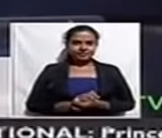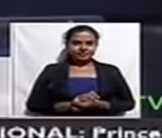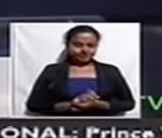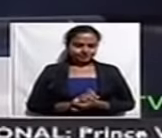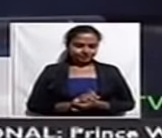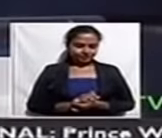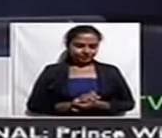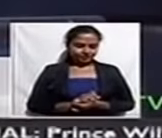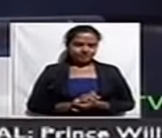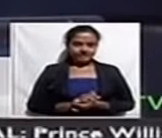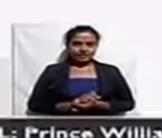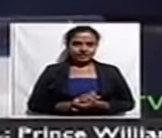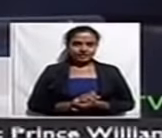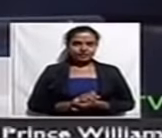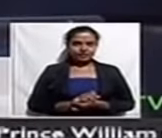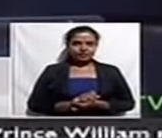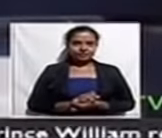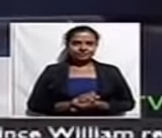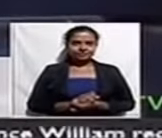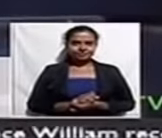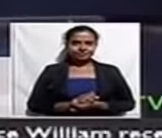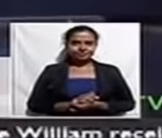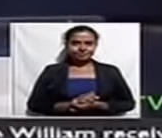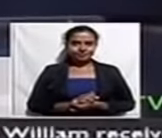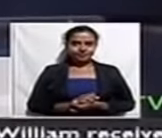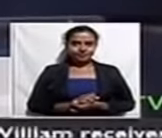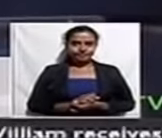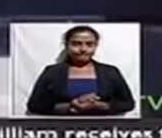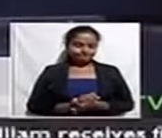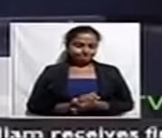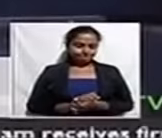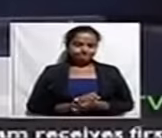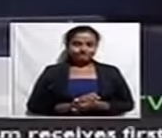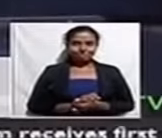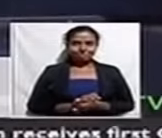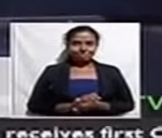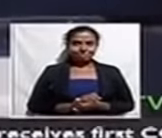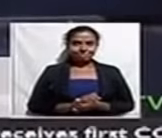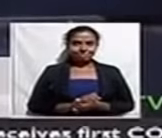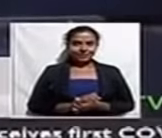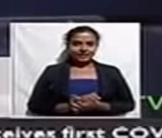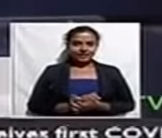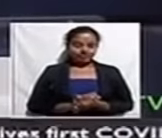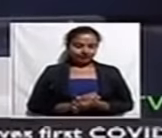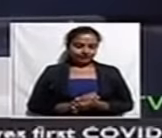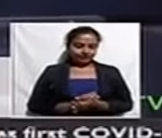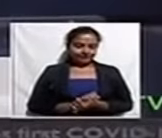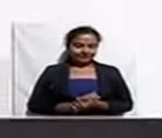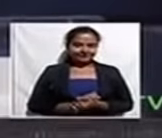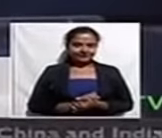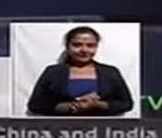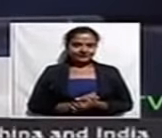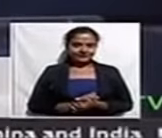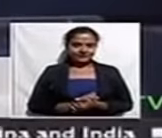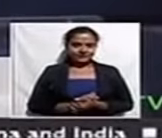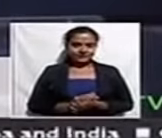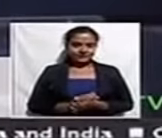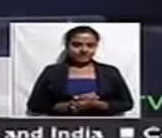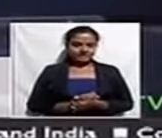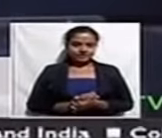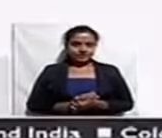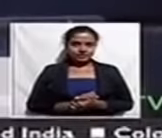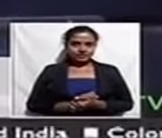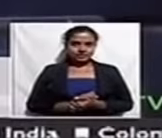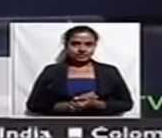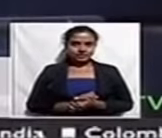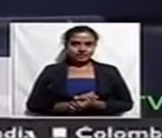corrupt politicians. Honorable Deputy Speaker, I know some of the venerable Therus were given money by this company. That is the